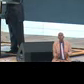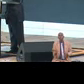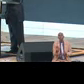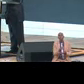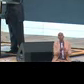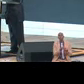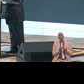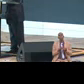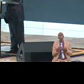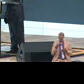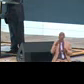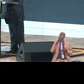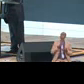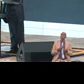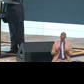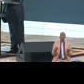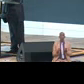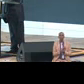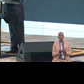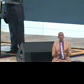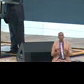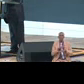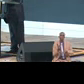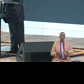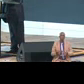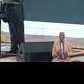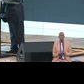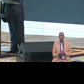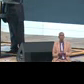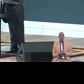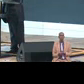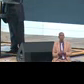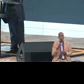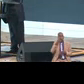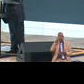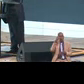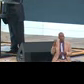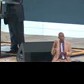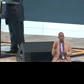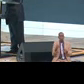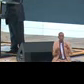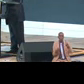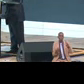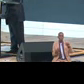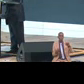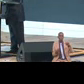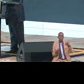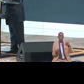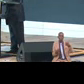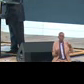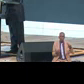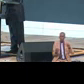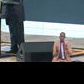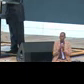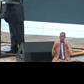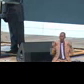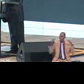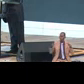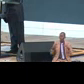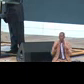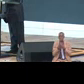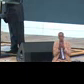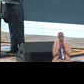nature. They couldn't devour, because Daniel and the angel